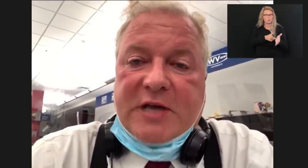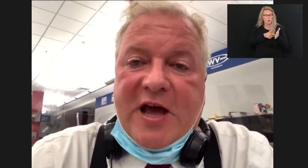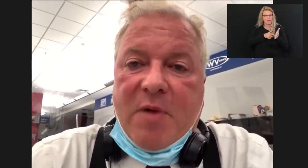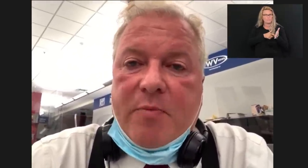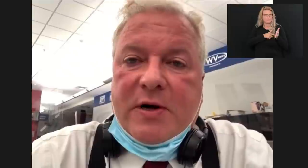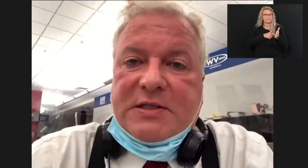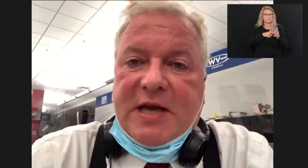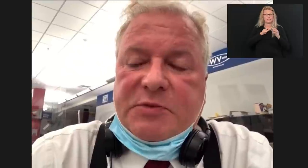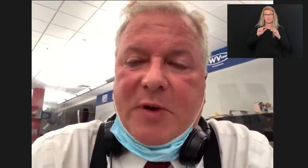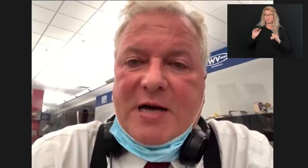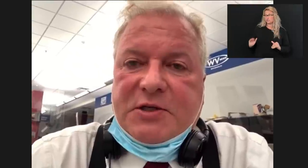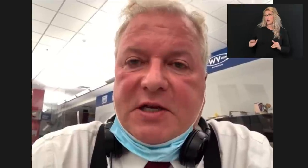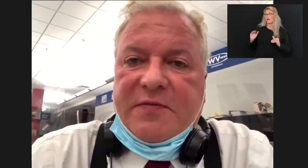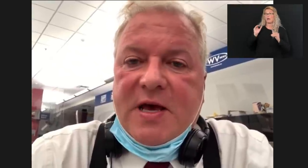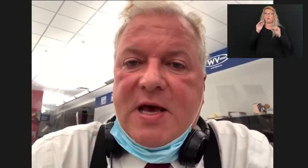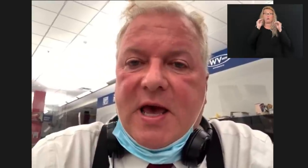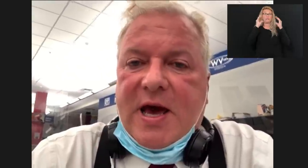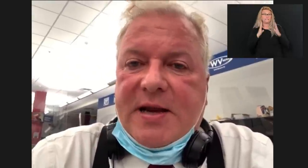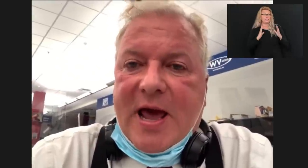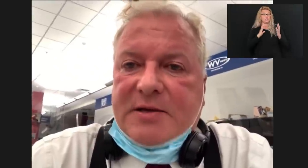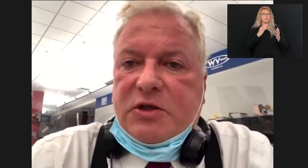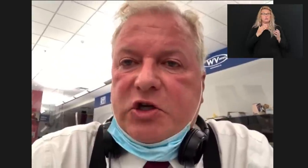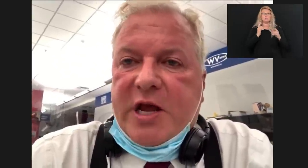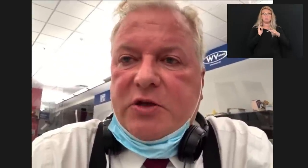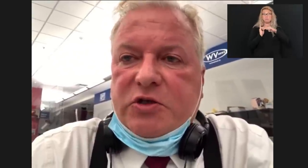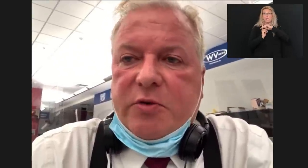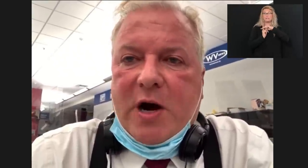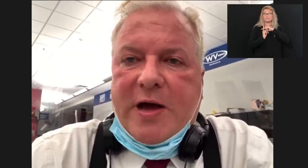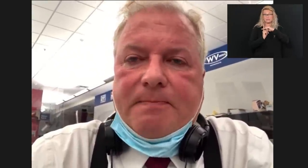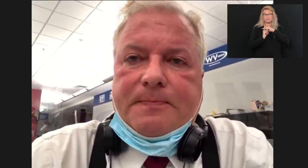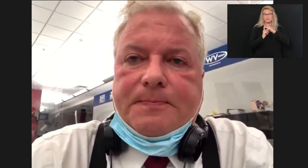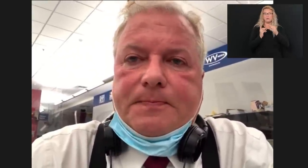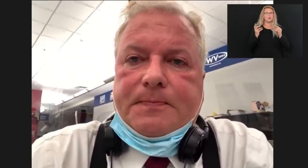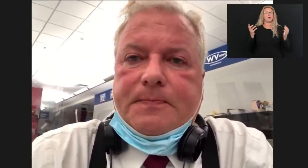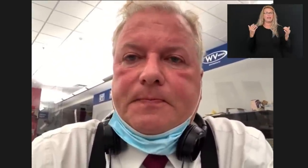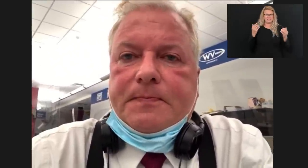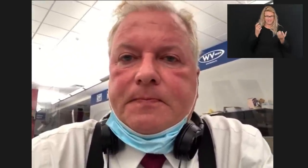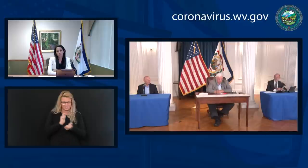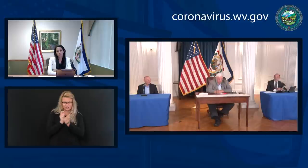teacher or a staff member is test positive and has it changed and why?